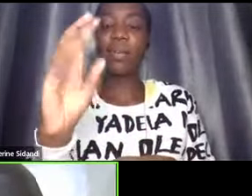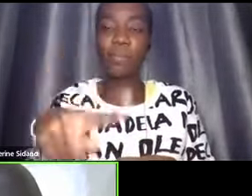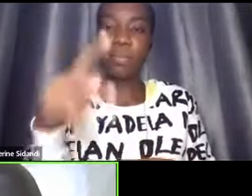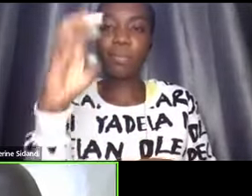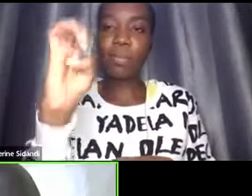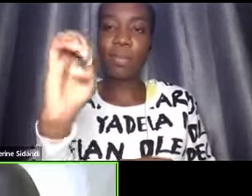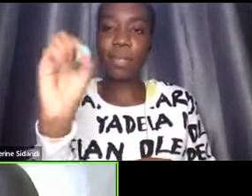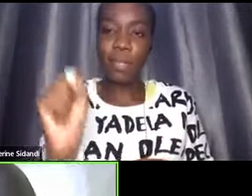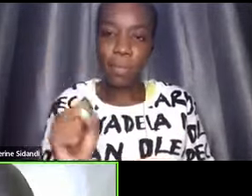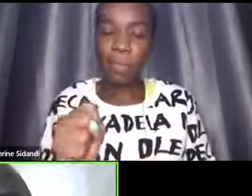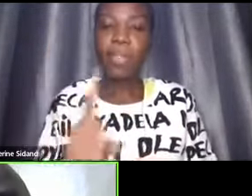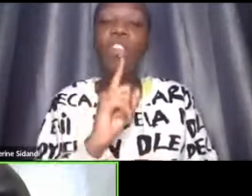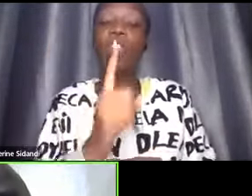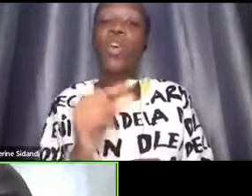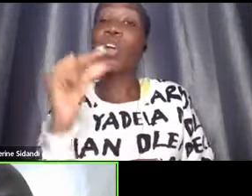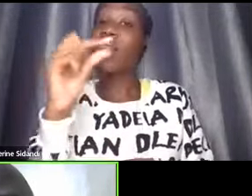believes